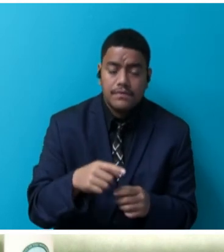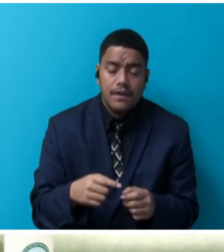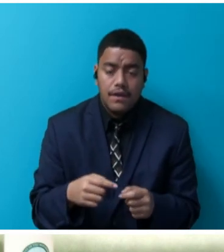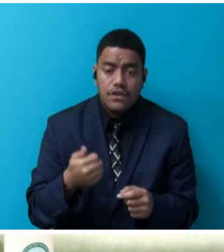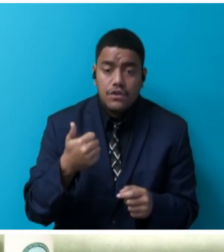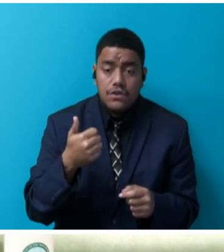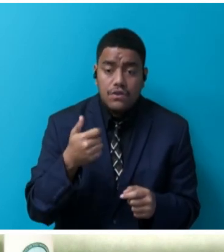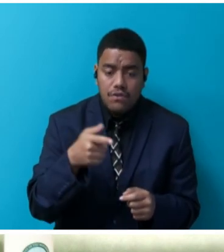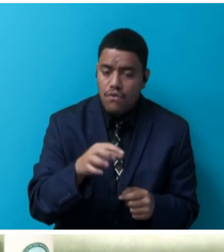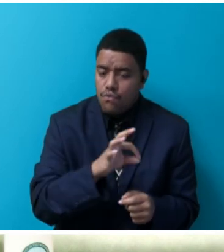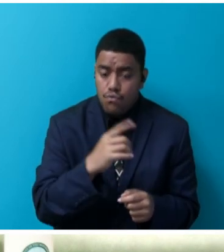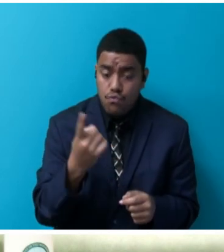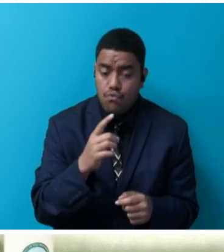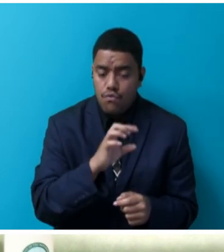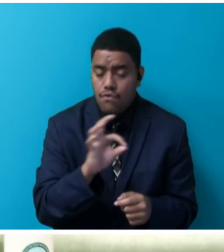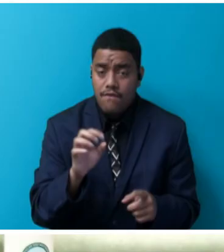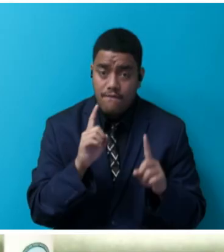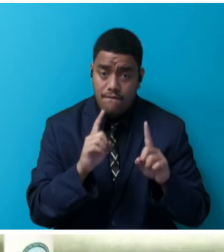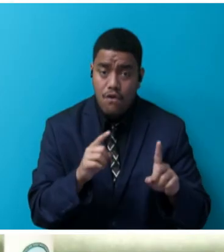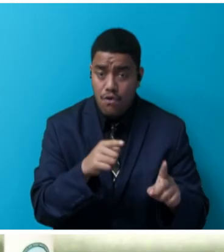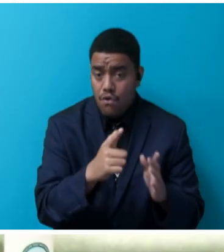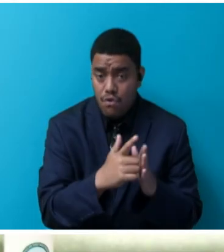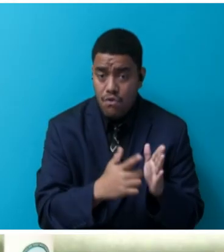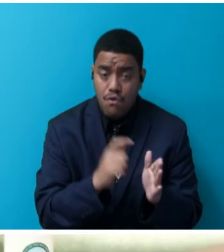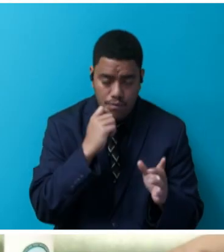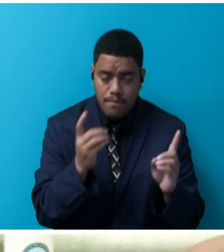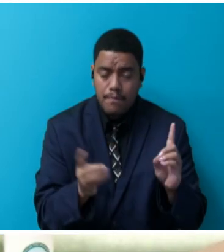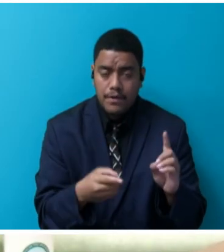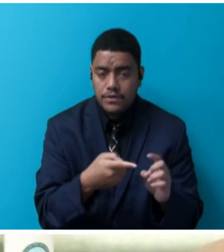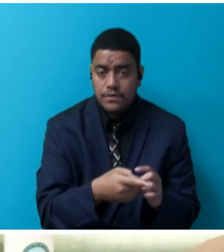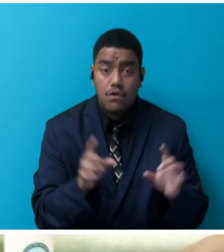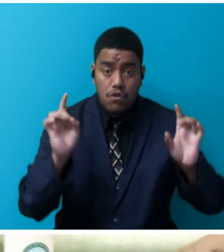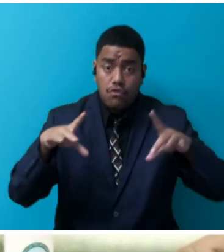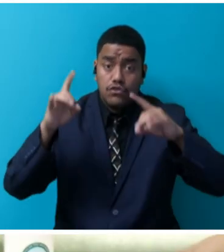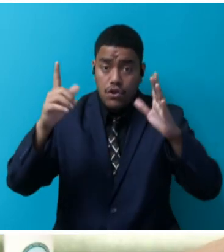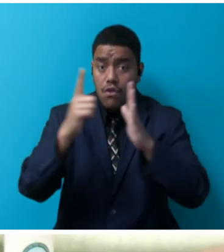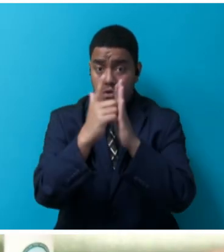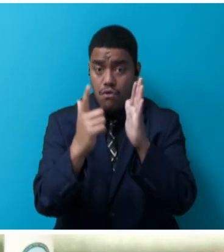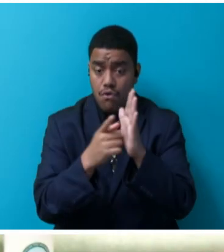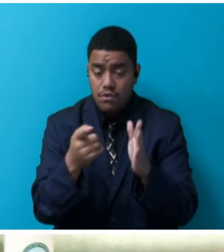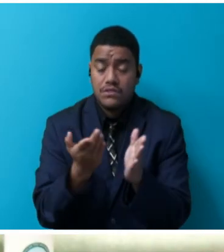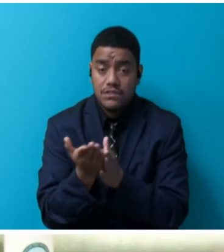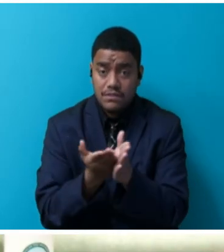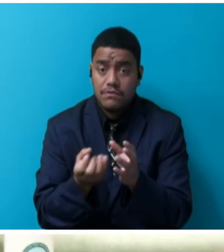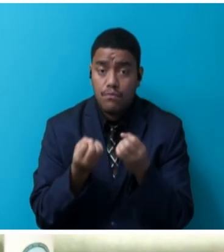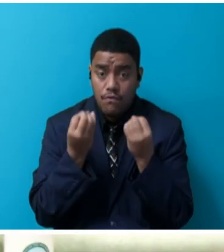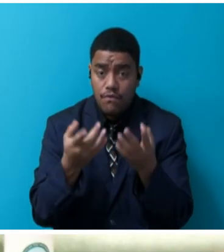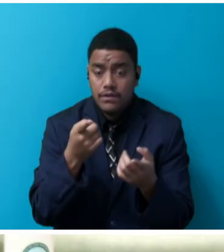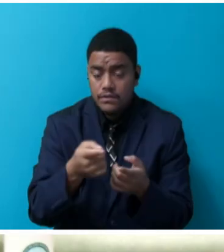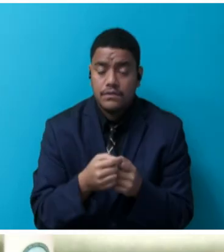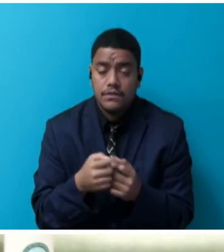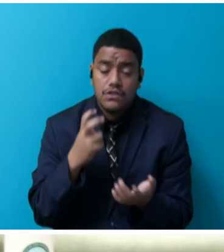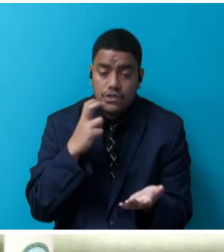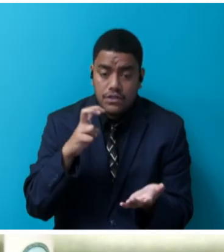for non-compliance, amongst others. Australia's law requiring service providers not to register